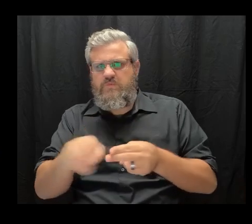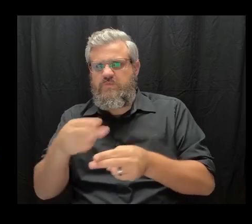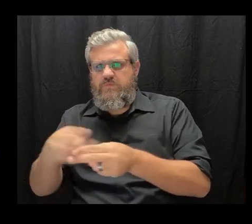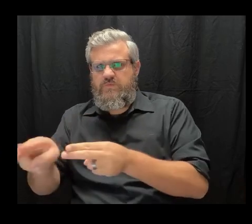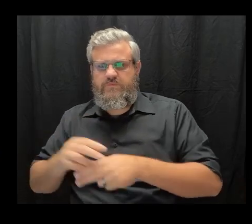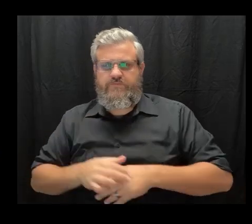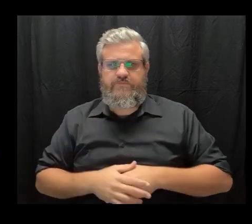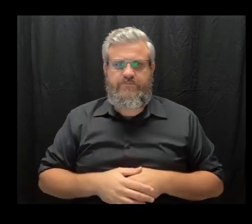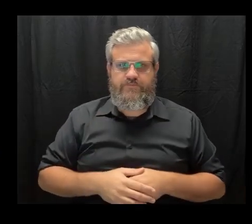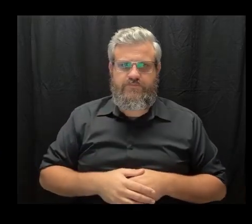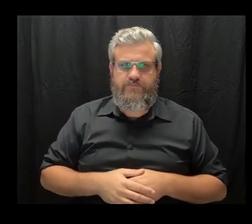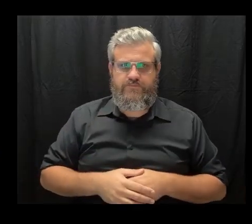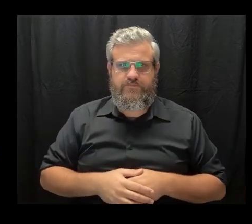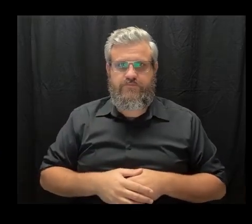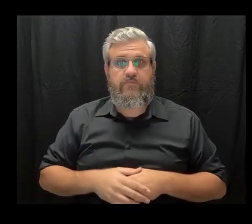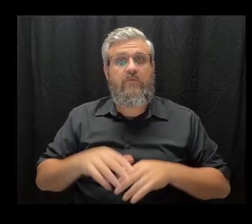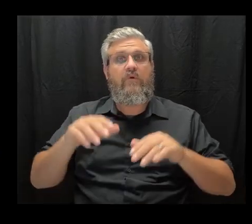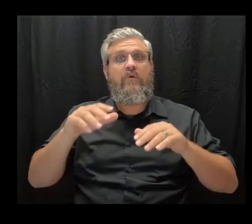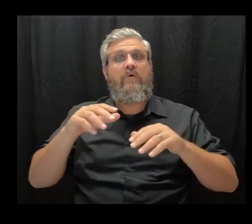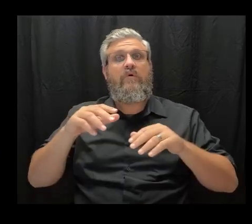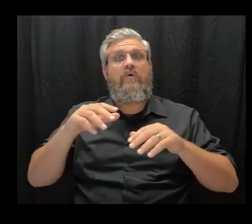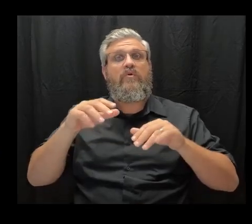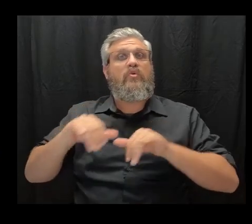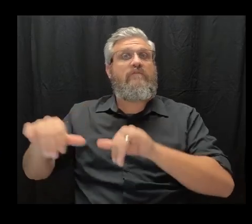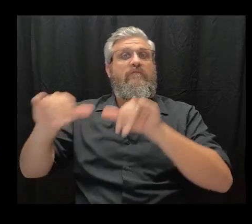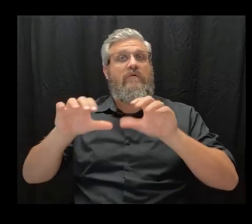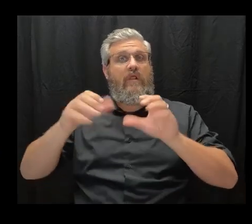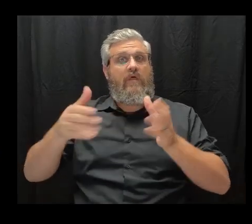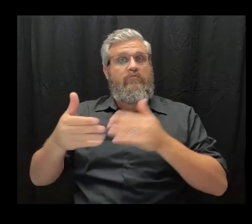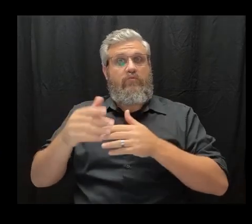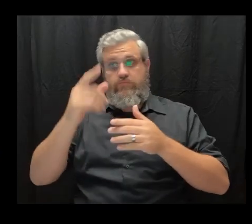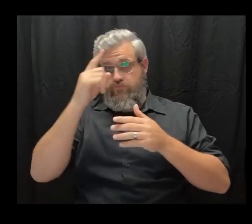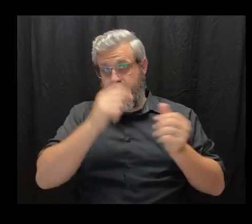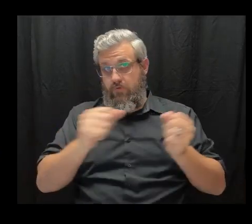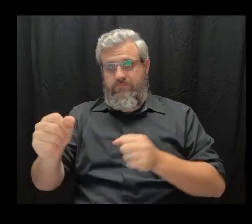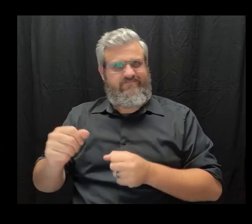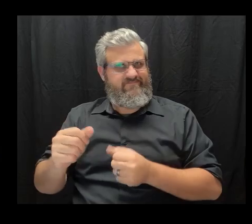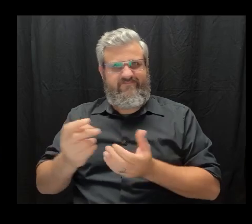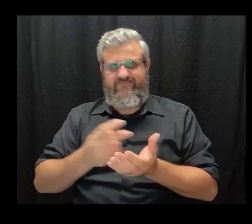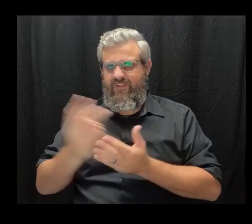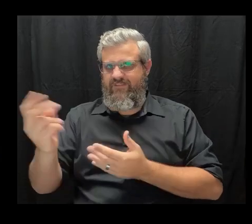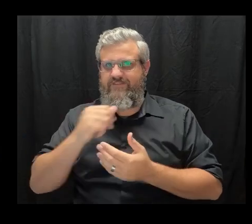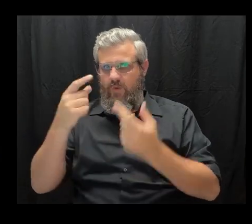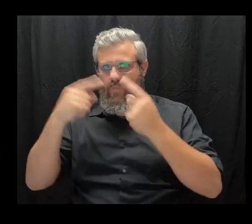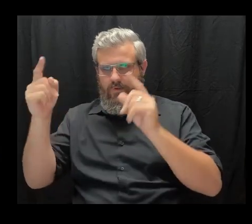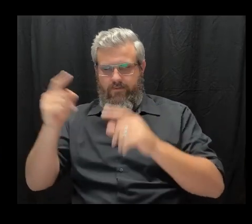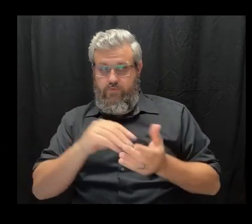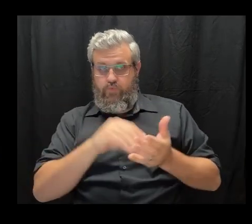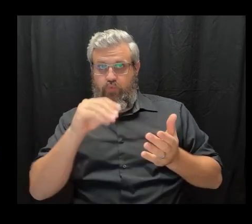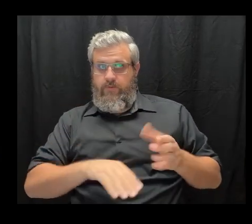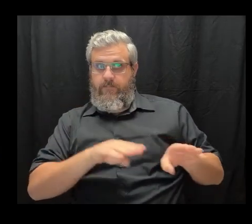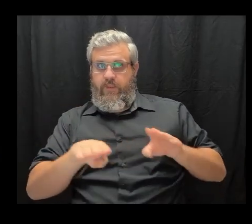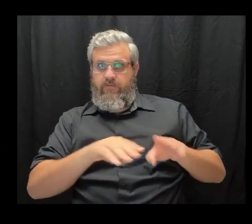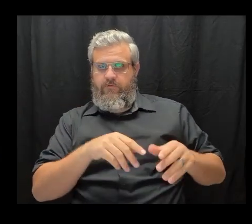When universal classroom management strategies are ineffective and challenging behavior persists or escalates,